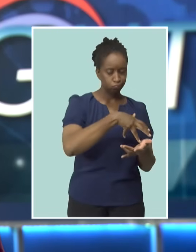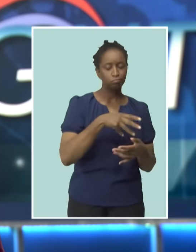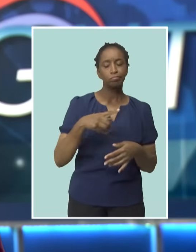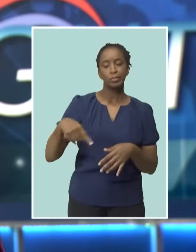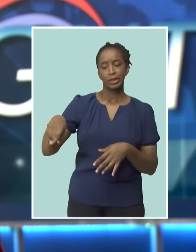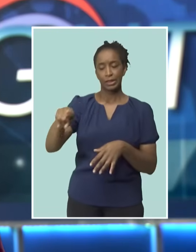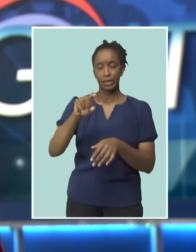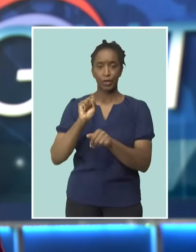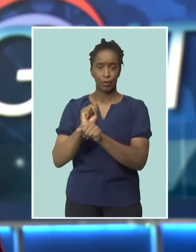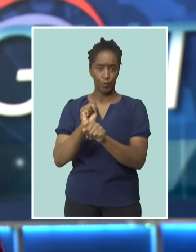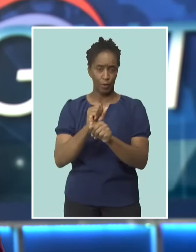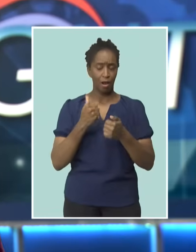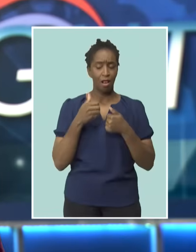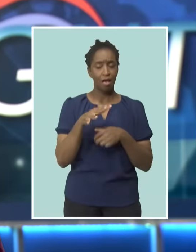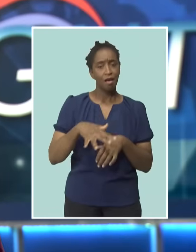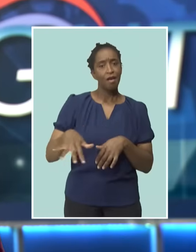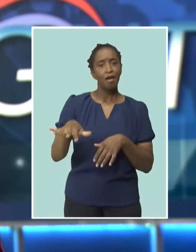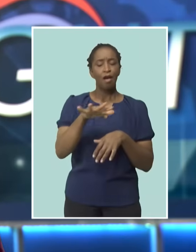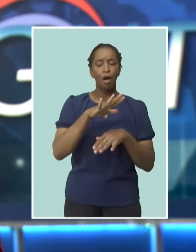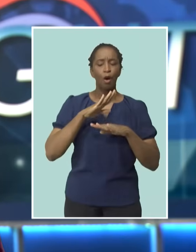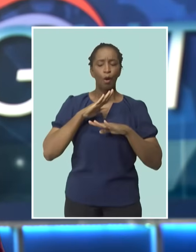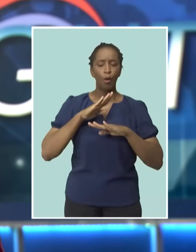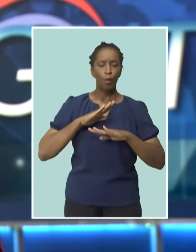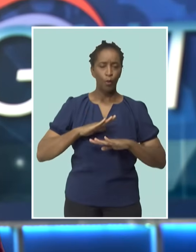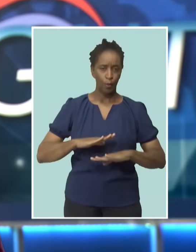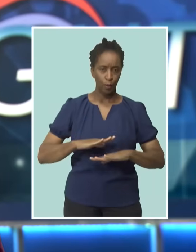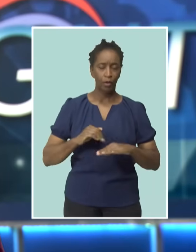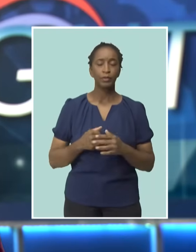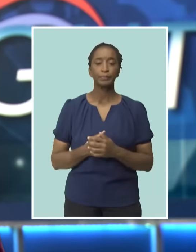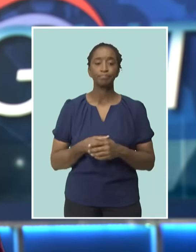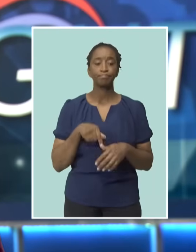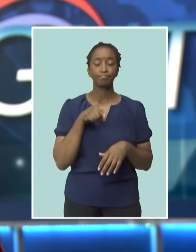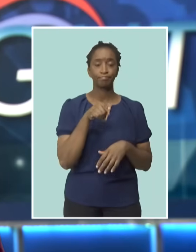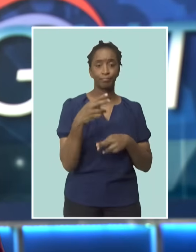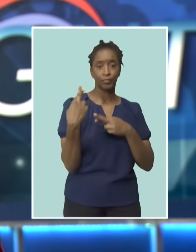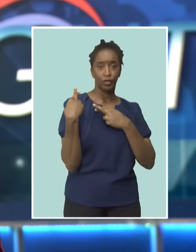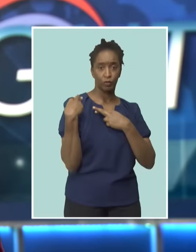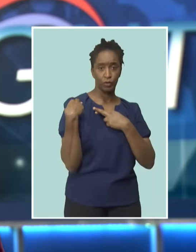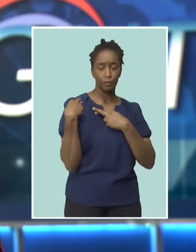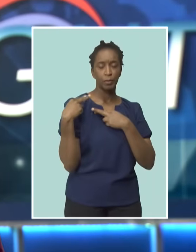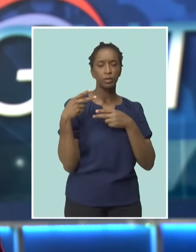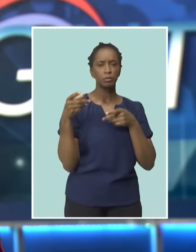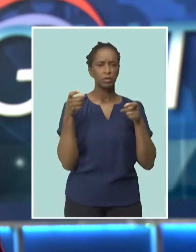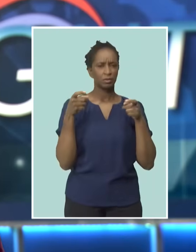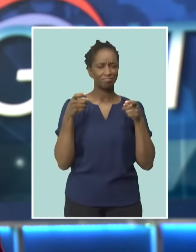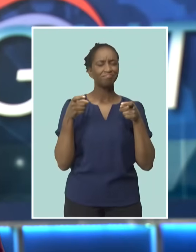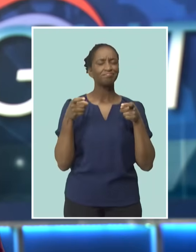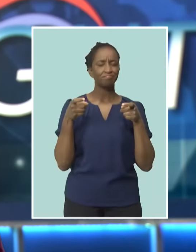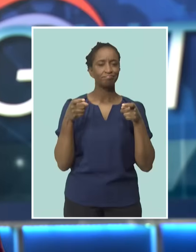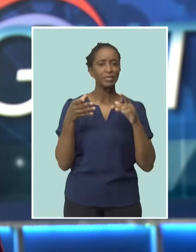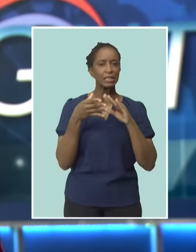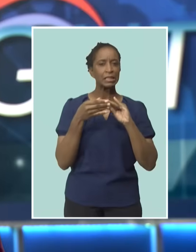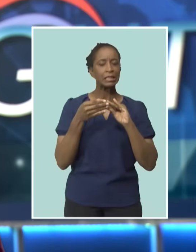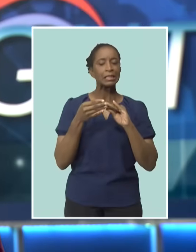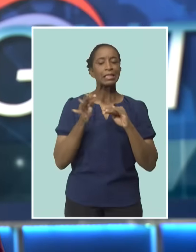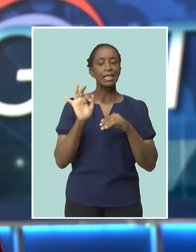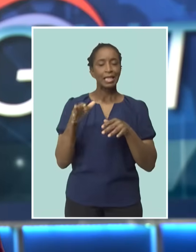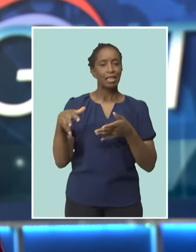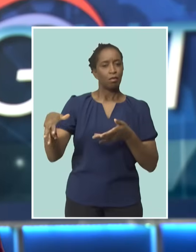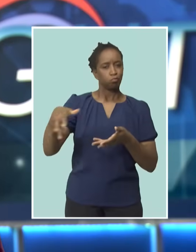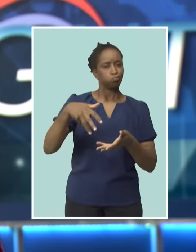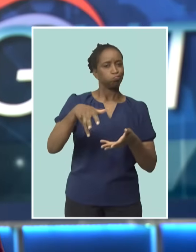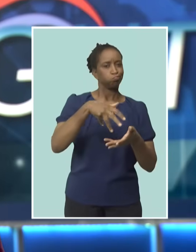relief. However, officials of the National Seaweed Cleanup project are predicting a long road ahead as the seaweed